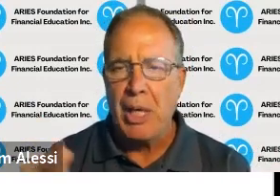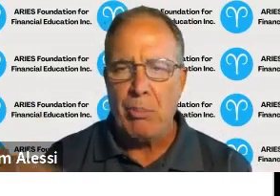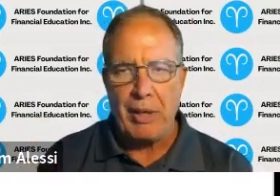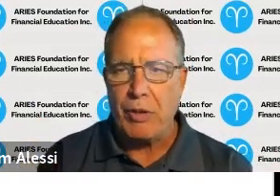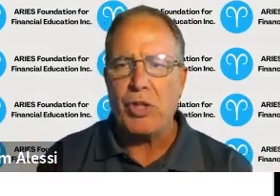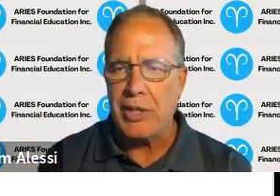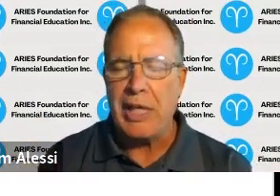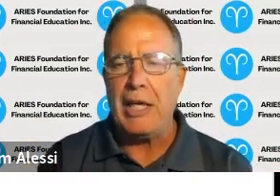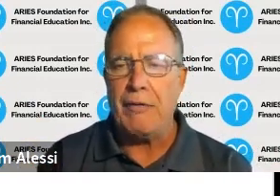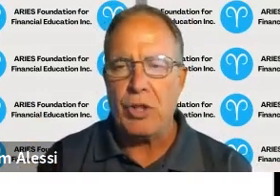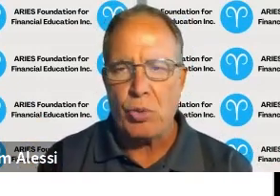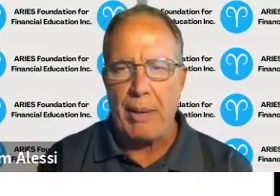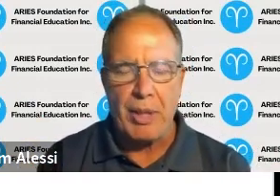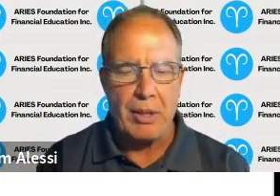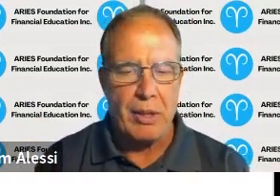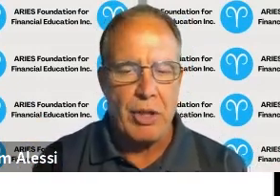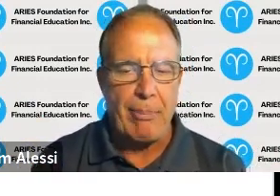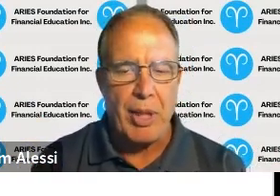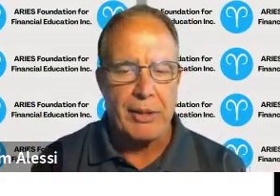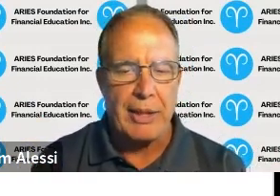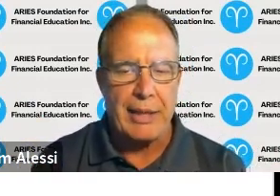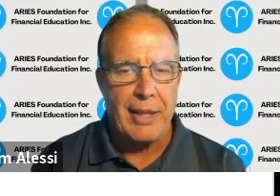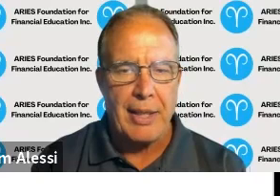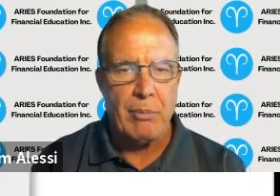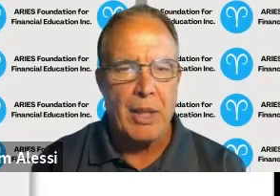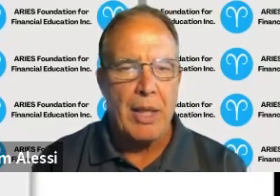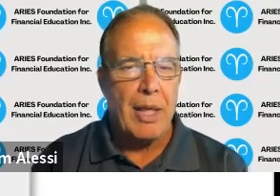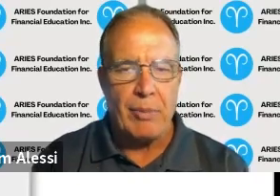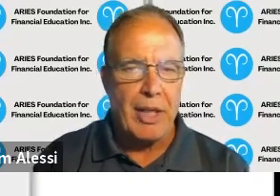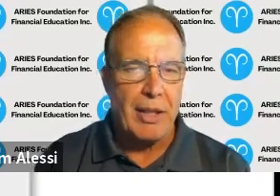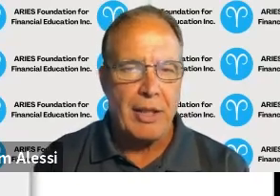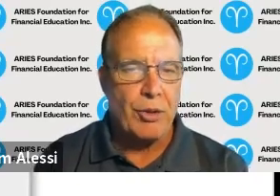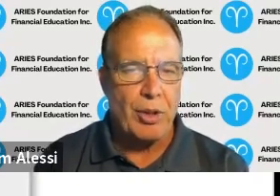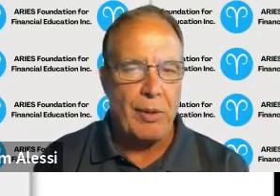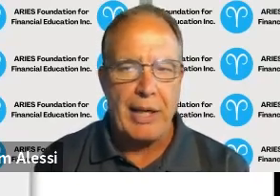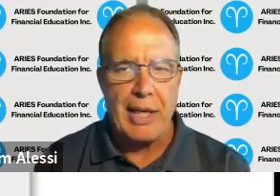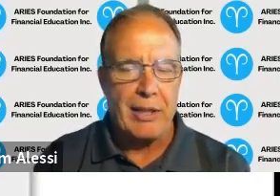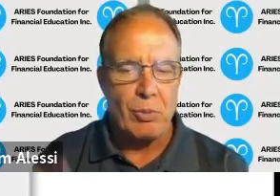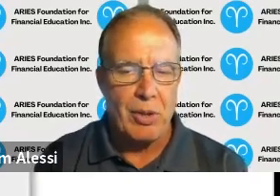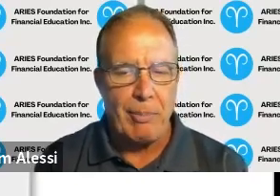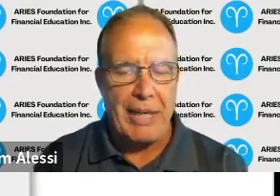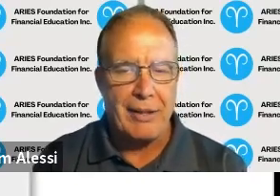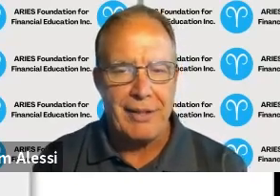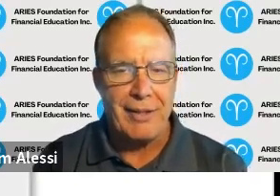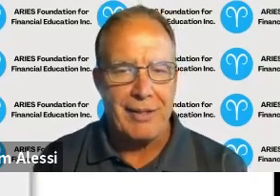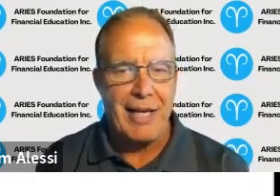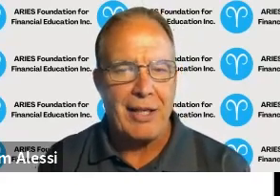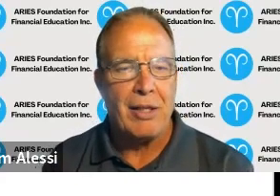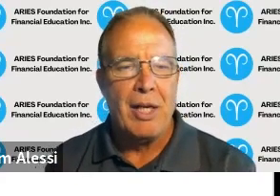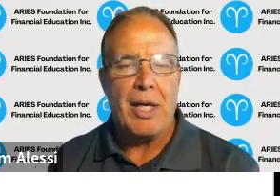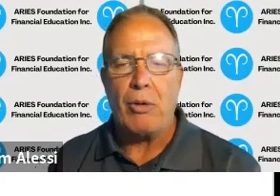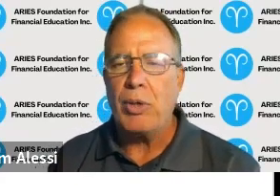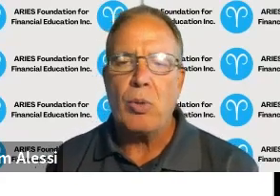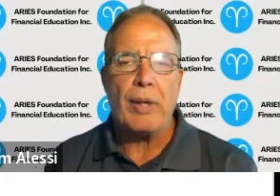up. But if you're just thinking of it, just drop it into the chat box at that time. I'm not going to touch on Craig and I because we'll come back to this in a